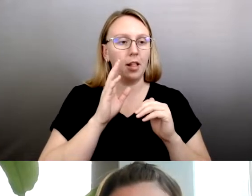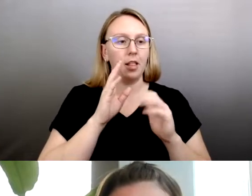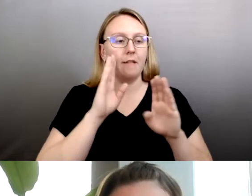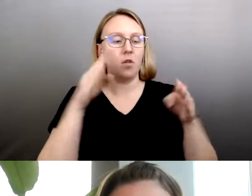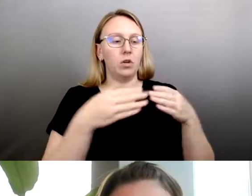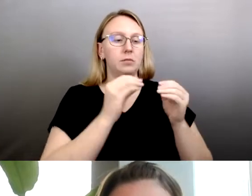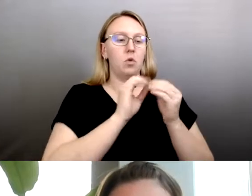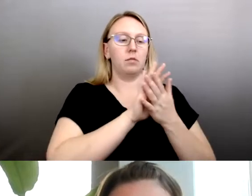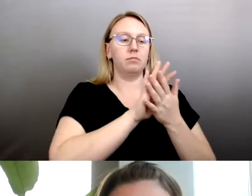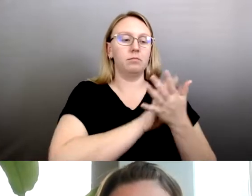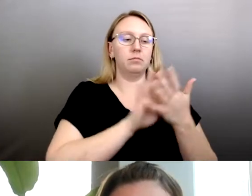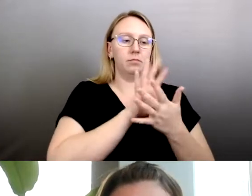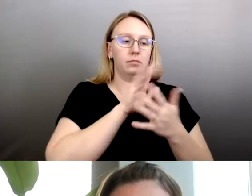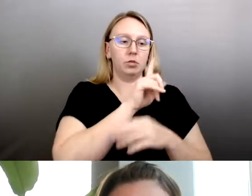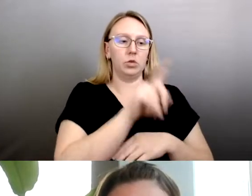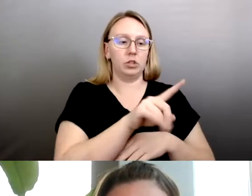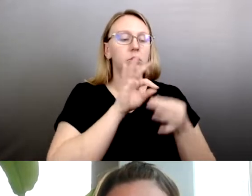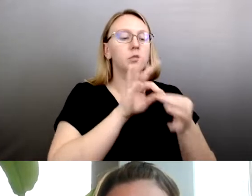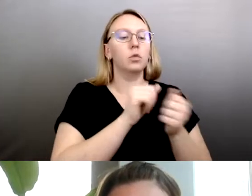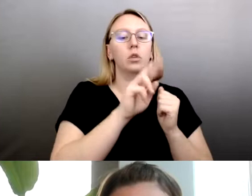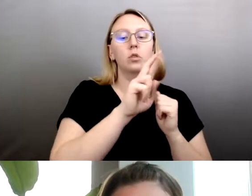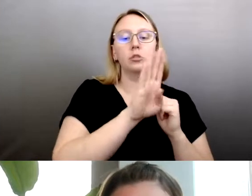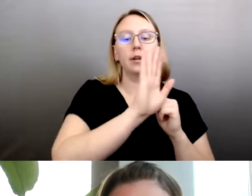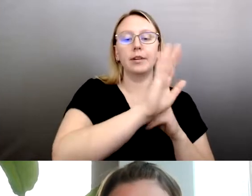about Roger's relationship to